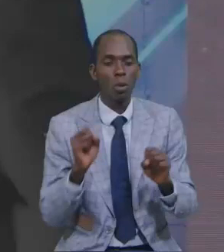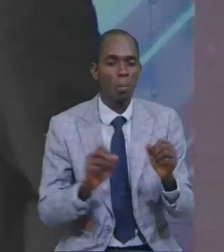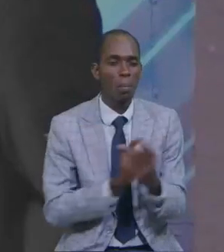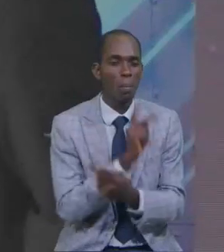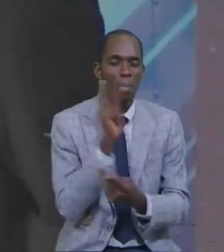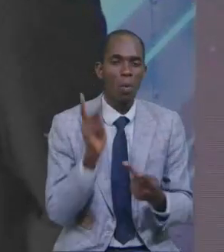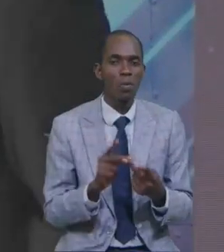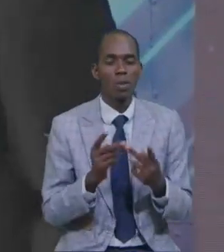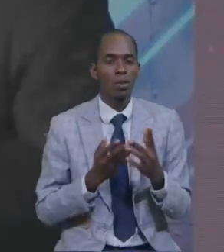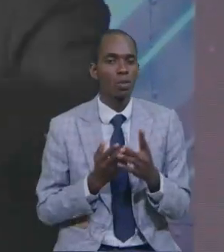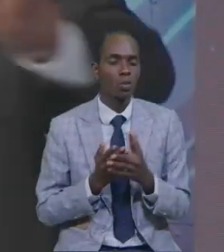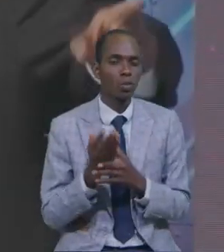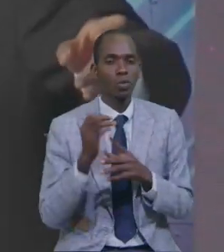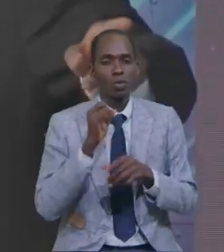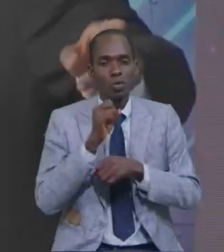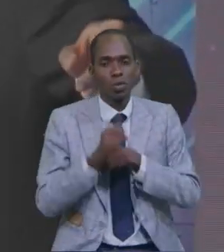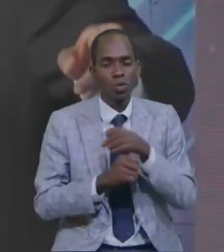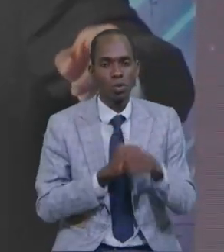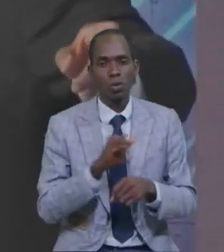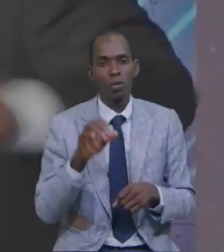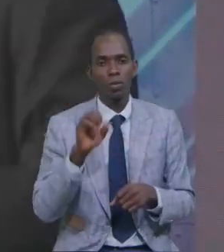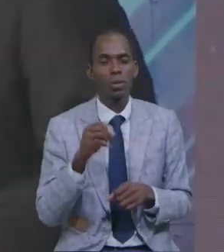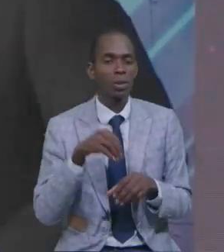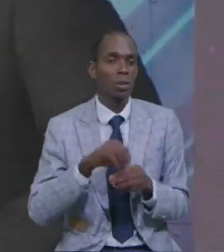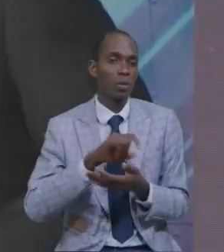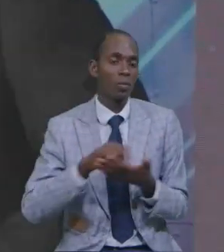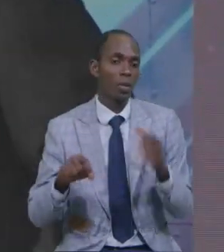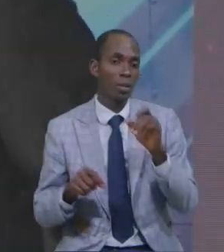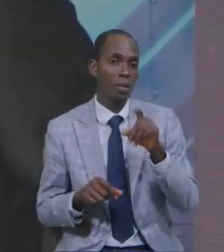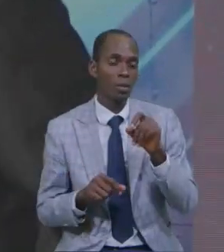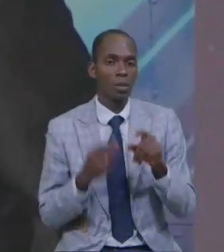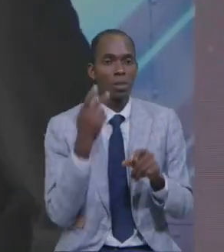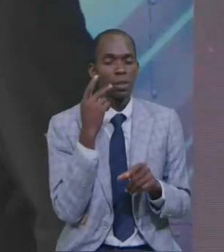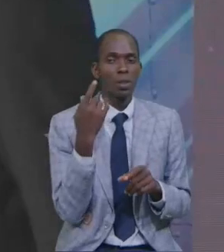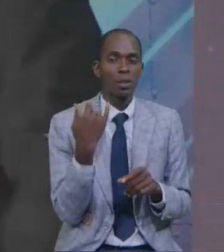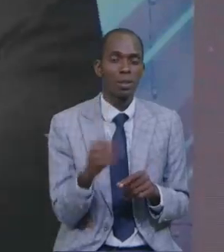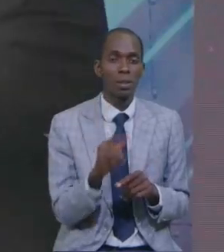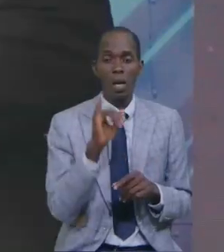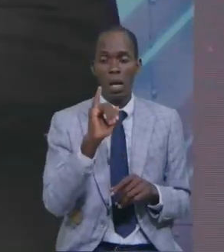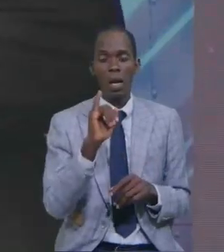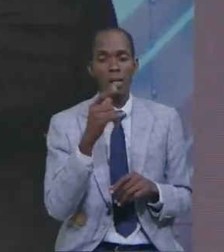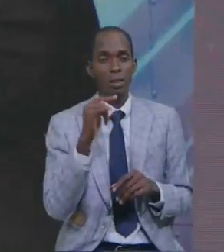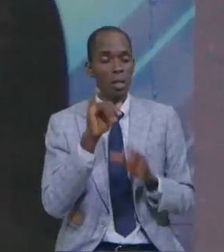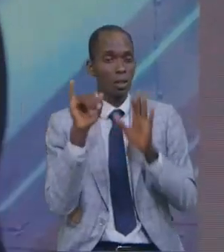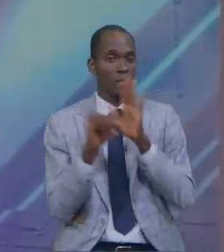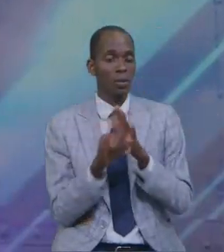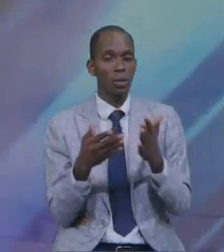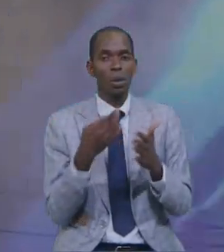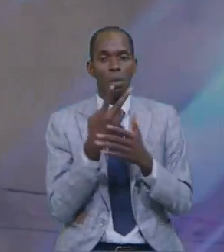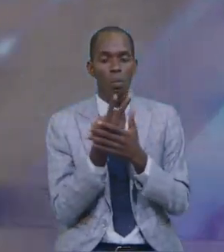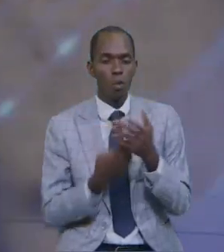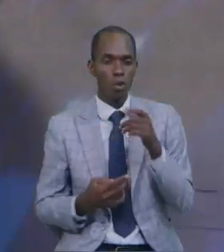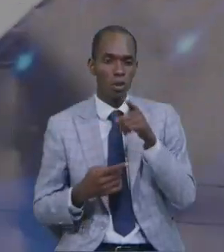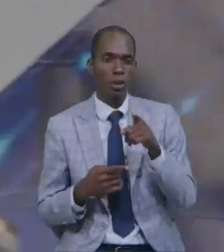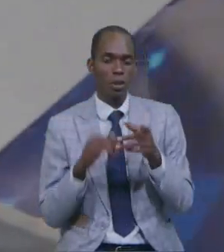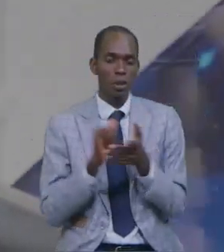For both he that sanctified and they who are sanctified are all